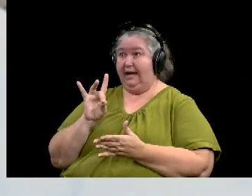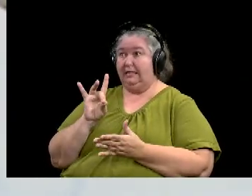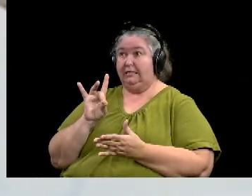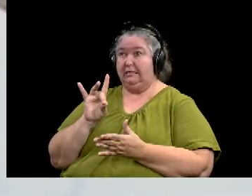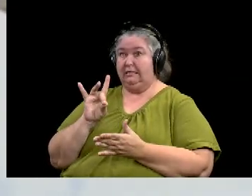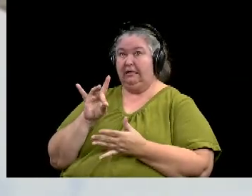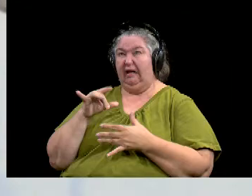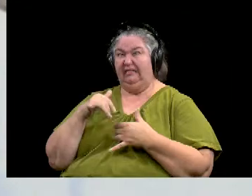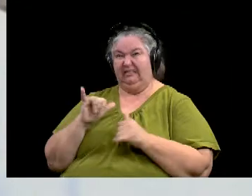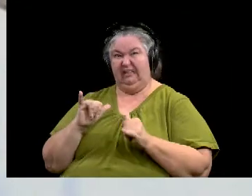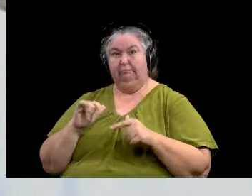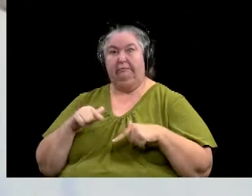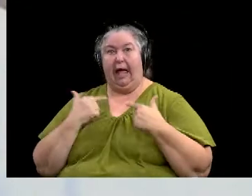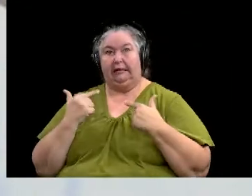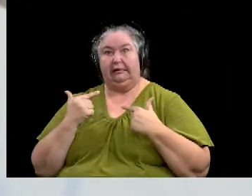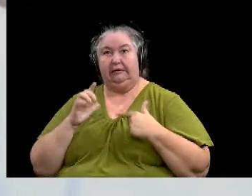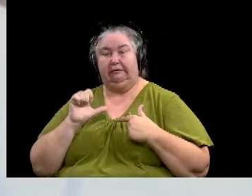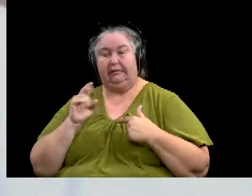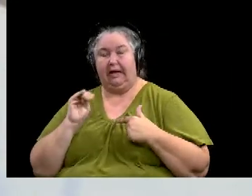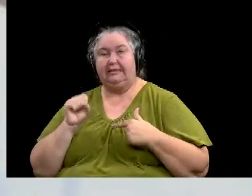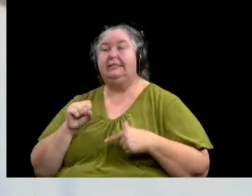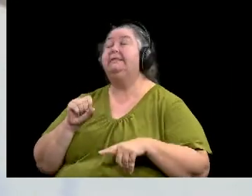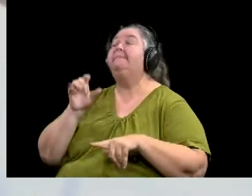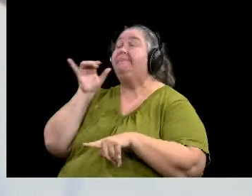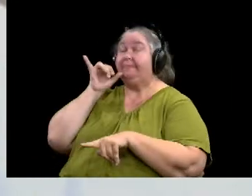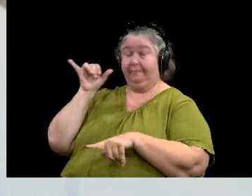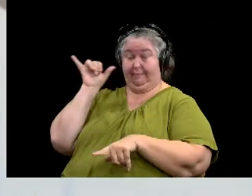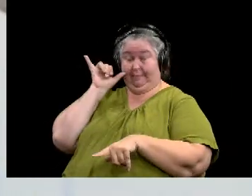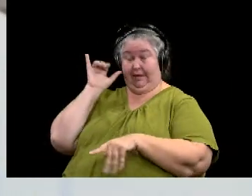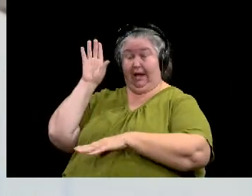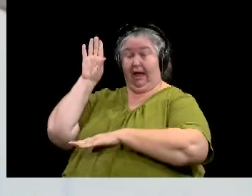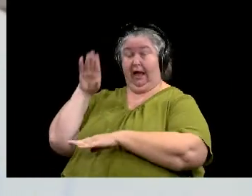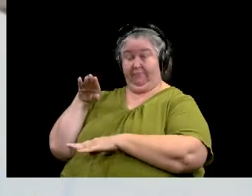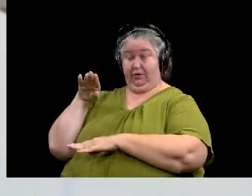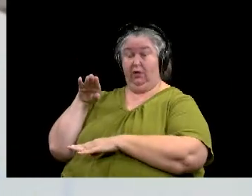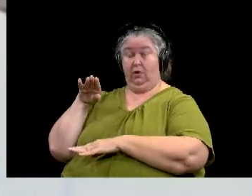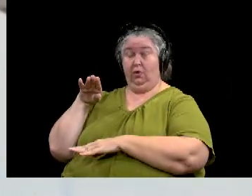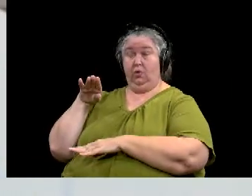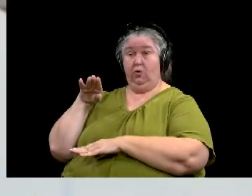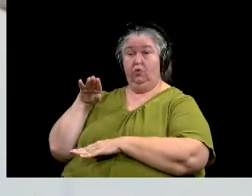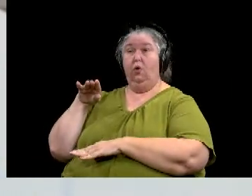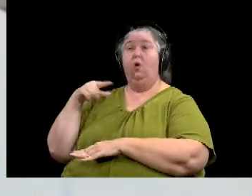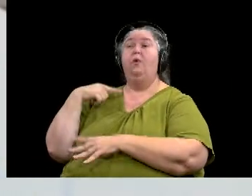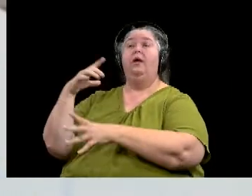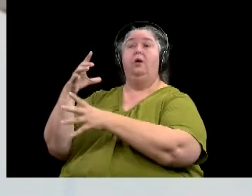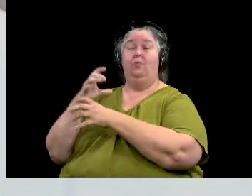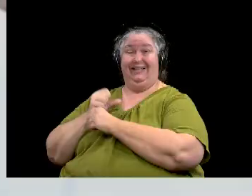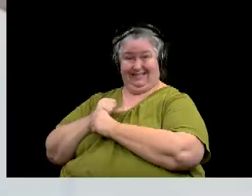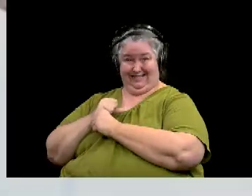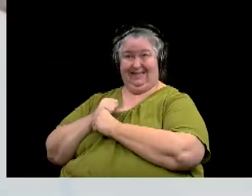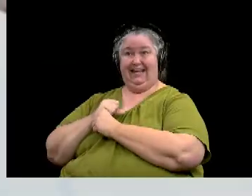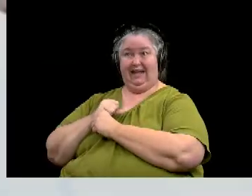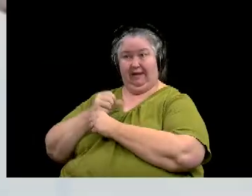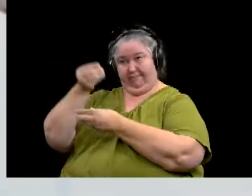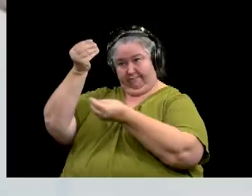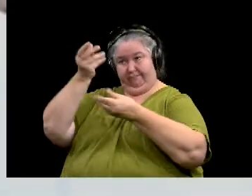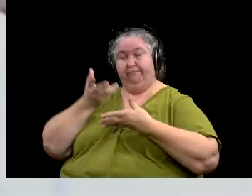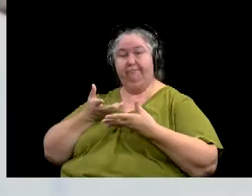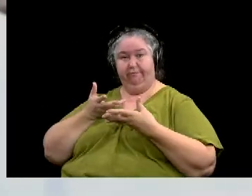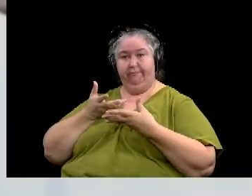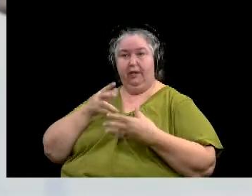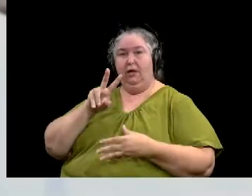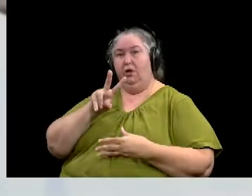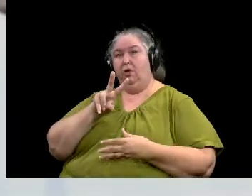yesterday afternoon, the Public Health District has received notification of 248 new cases of